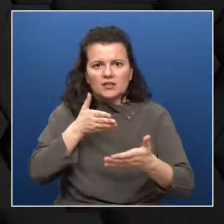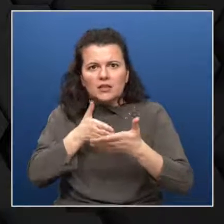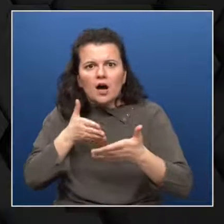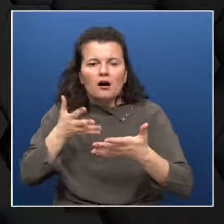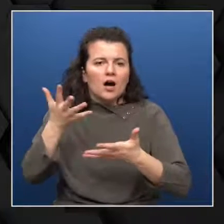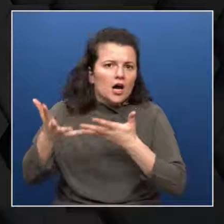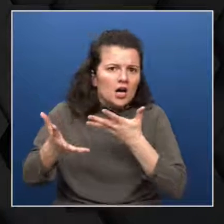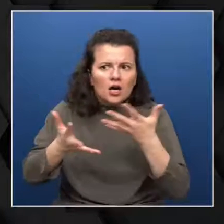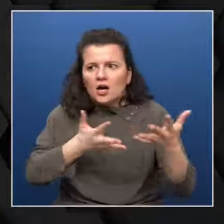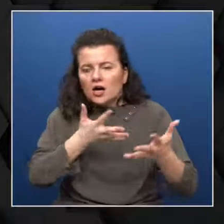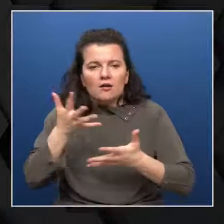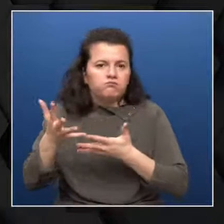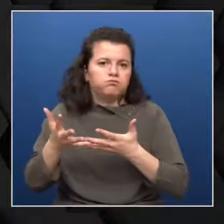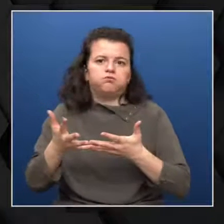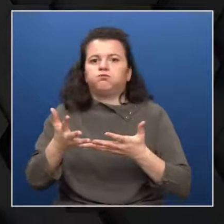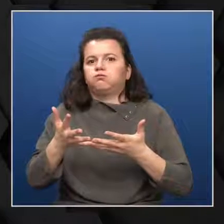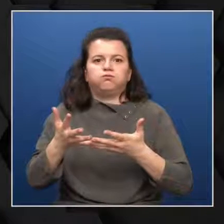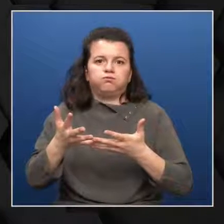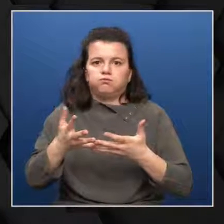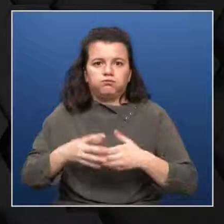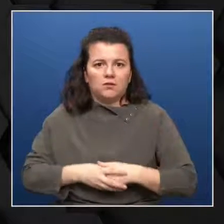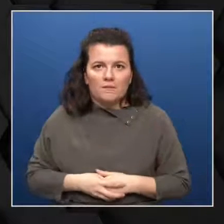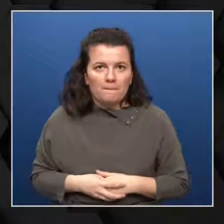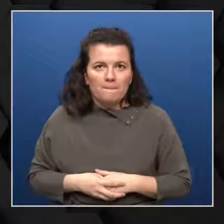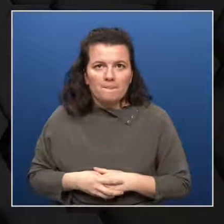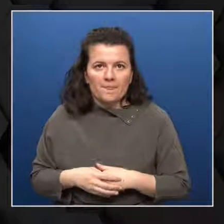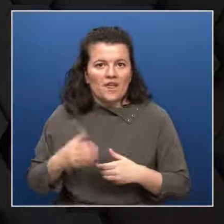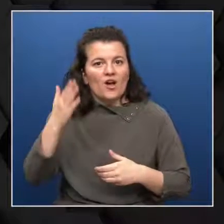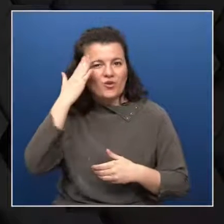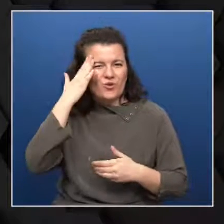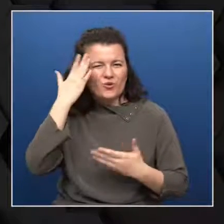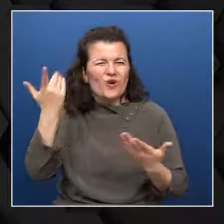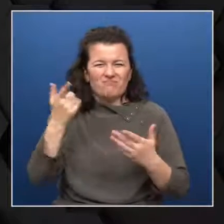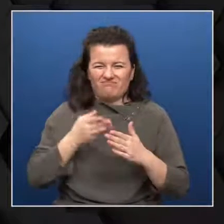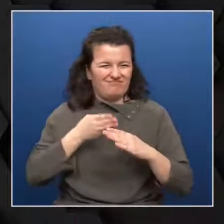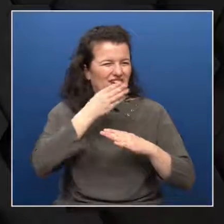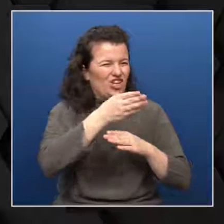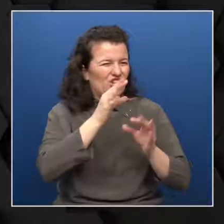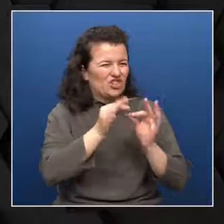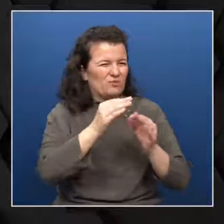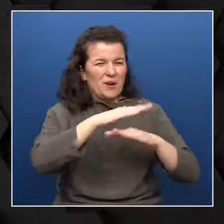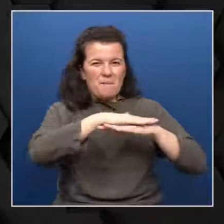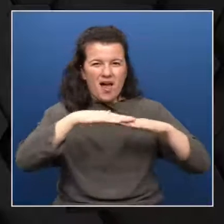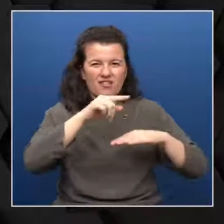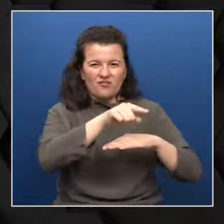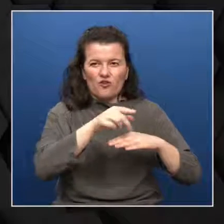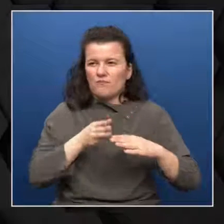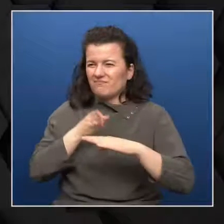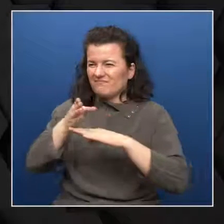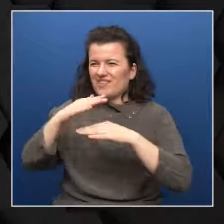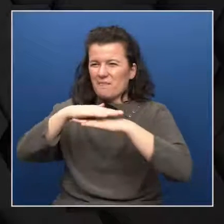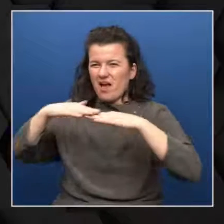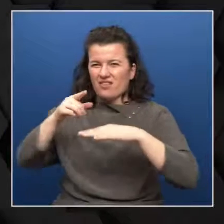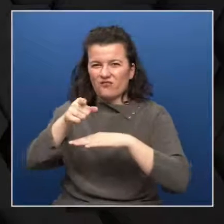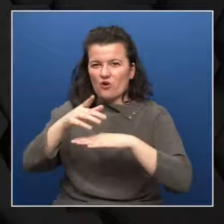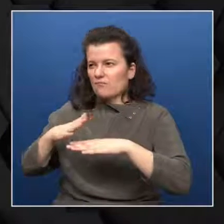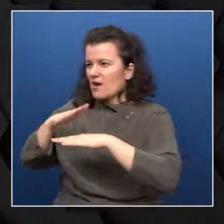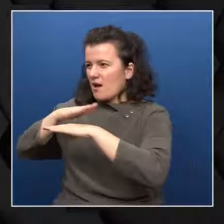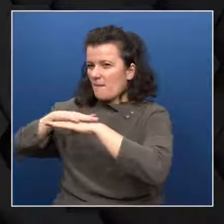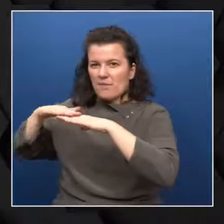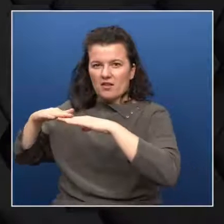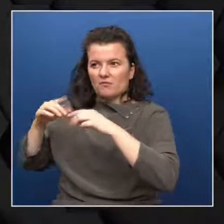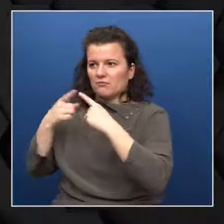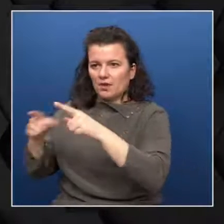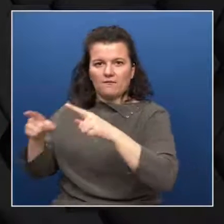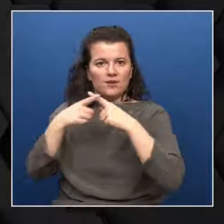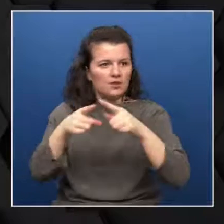conferences where they get invited, everyone is having a different system. So you want to make it as easy as possible to join.